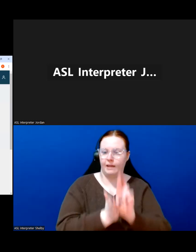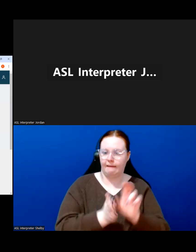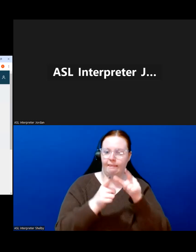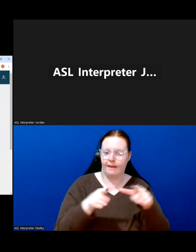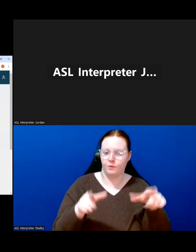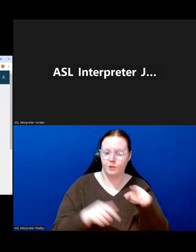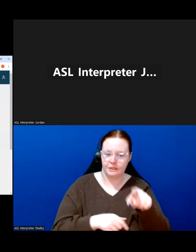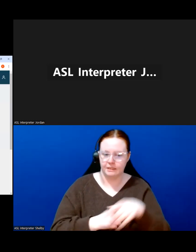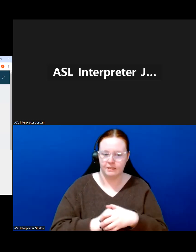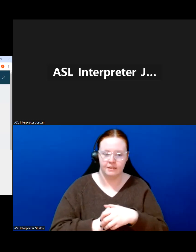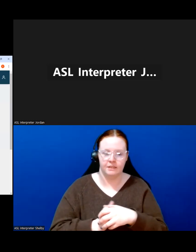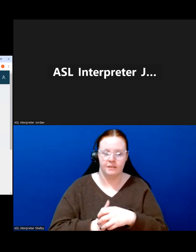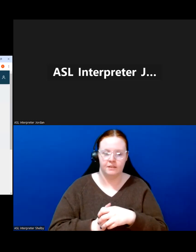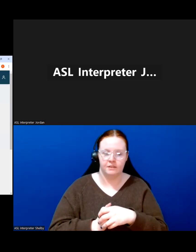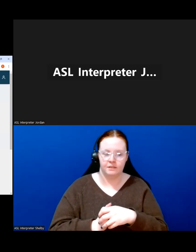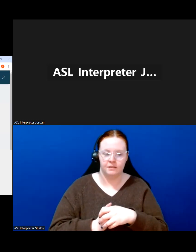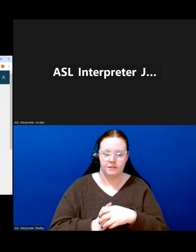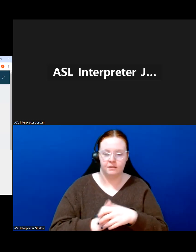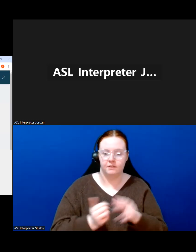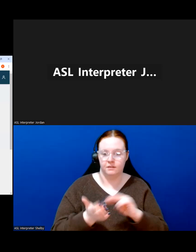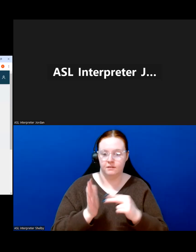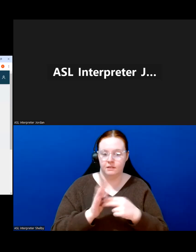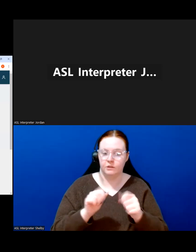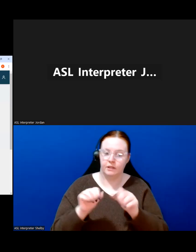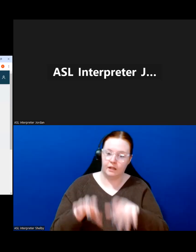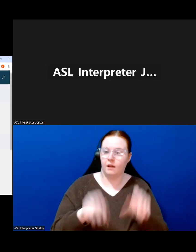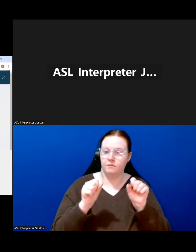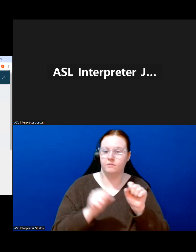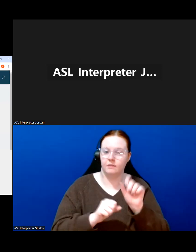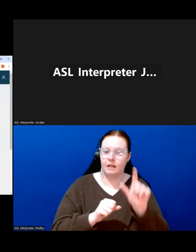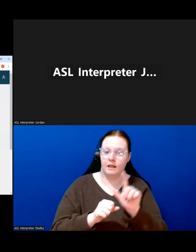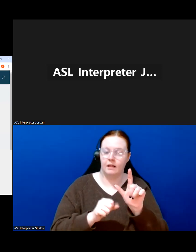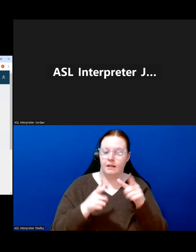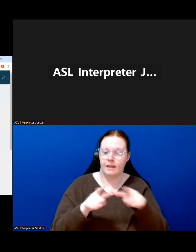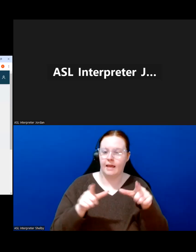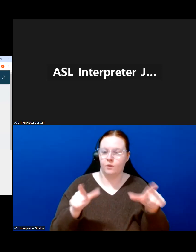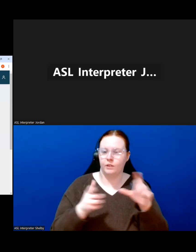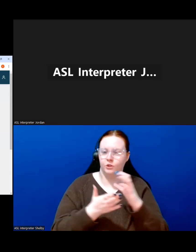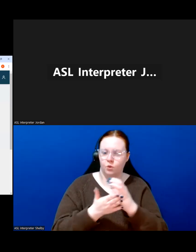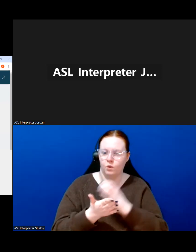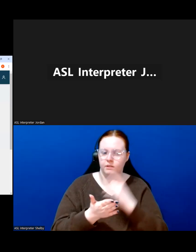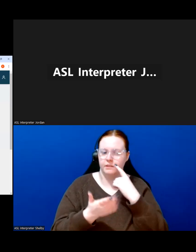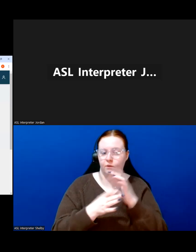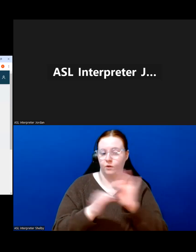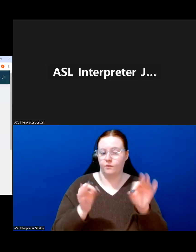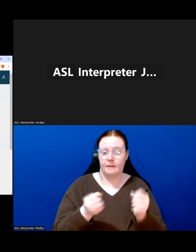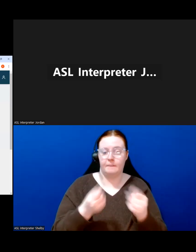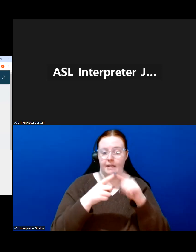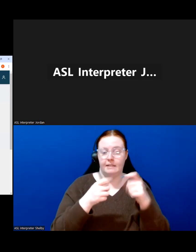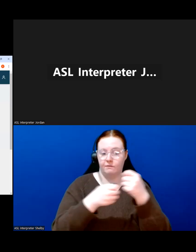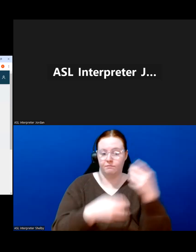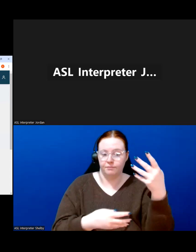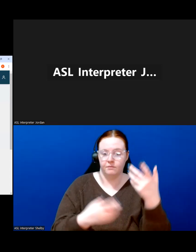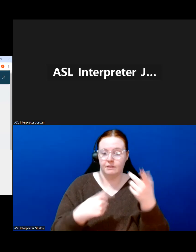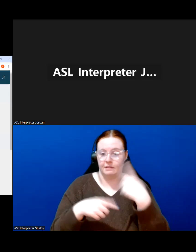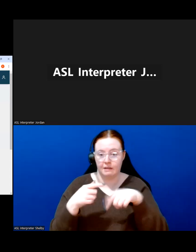on like online language courses for free. And we have a number of different languages that you can take, Arabic,